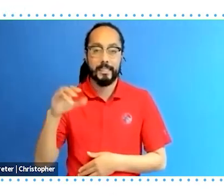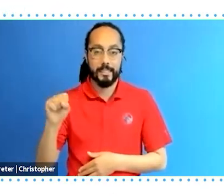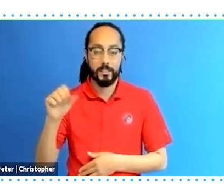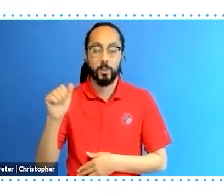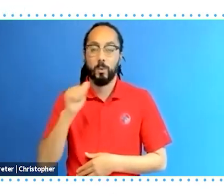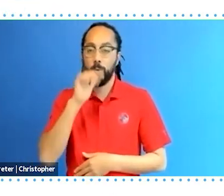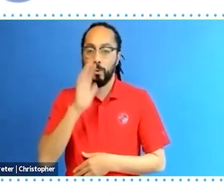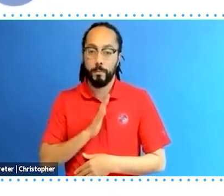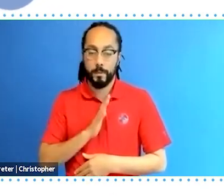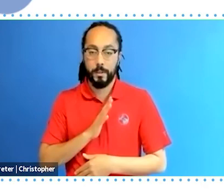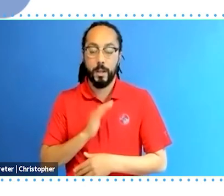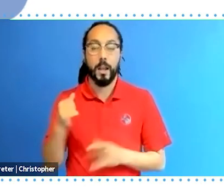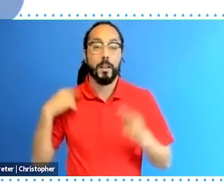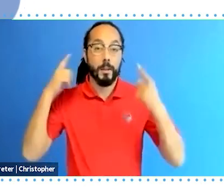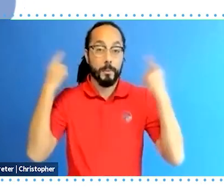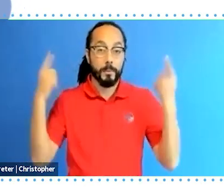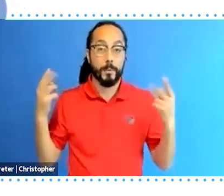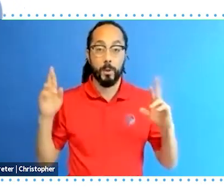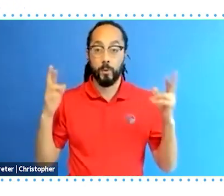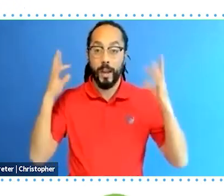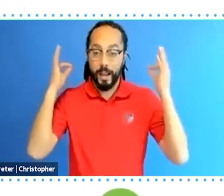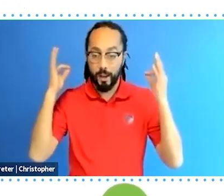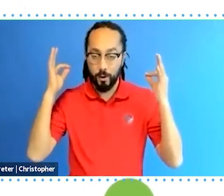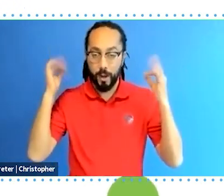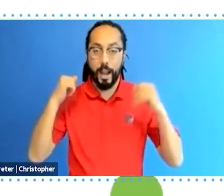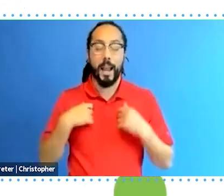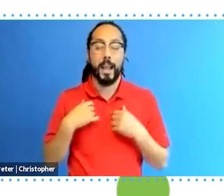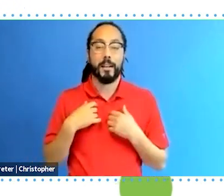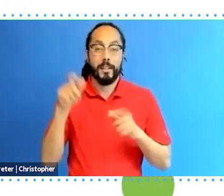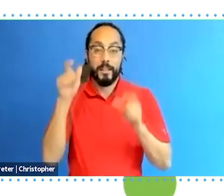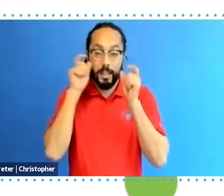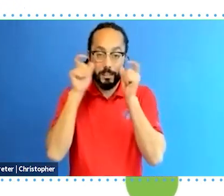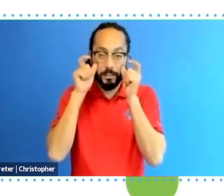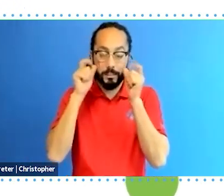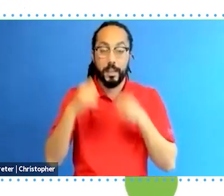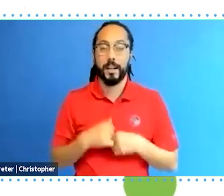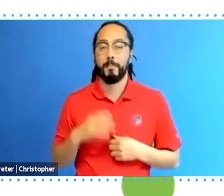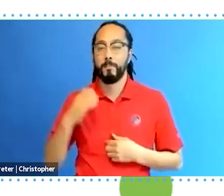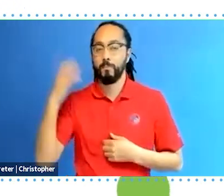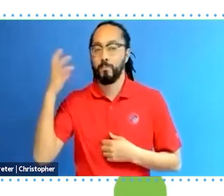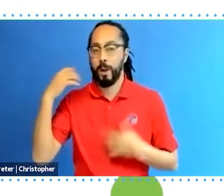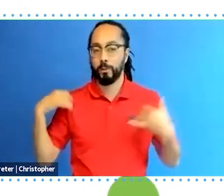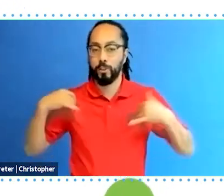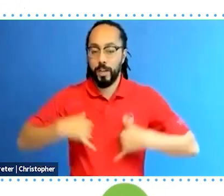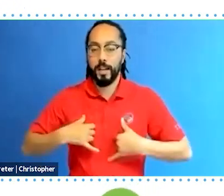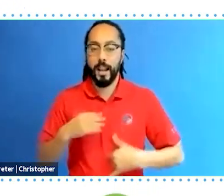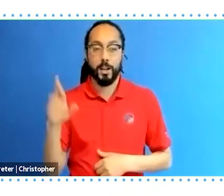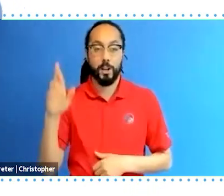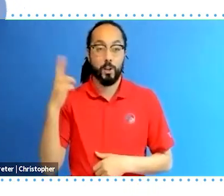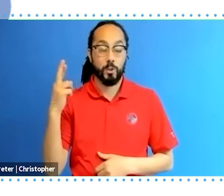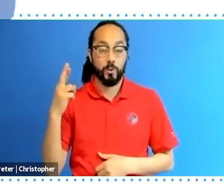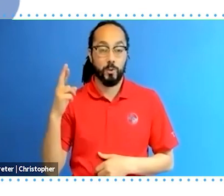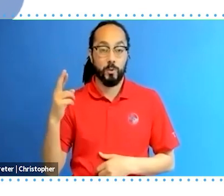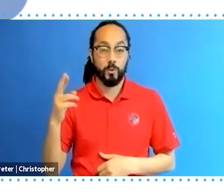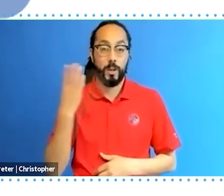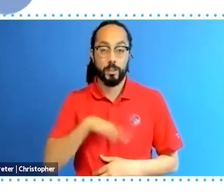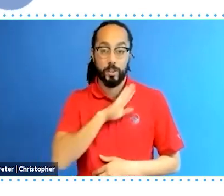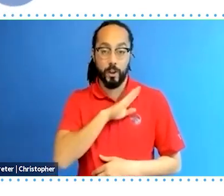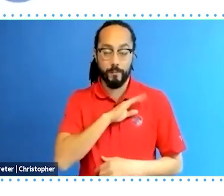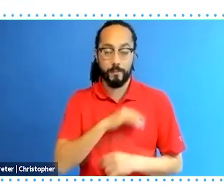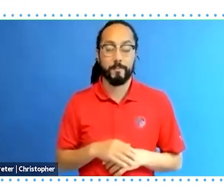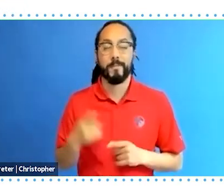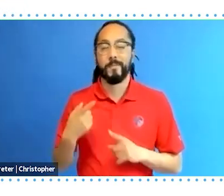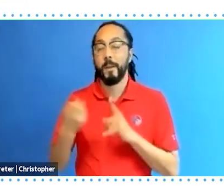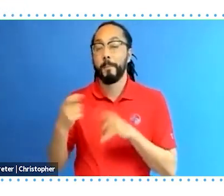silver gray curly hair and glasses, and I'm wearing a brown jacket and gray scarf. I am a settler with family from England, Ireland,